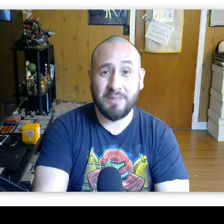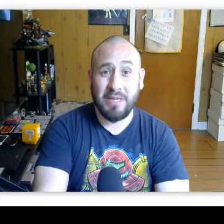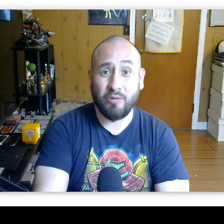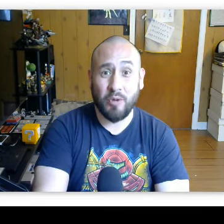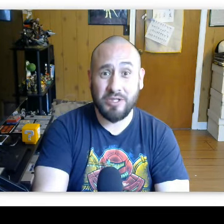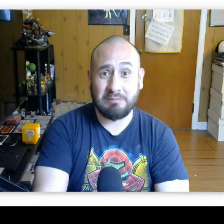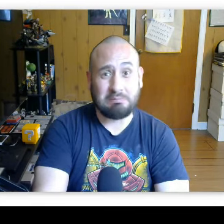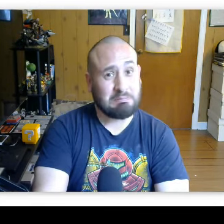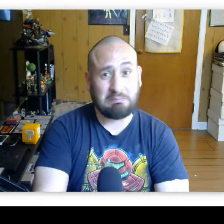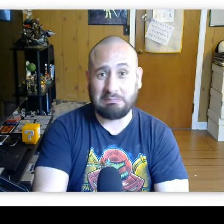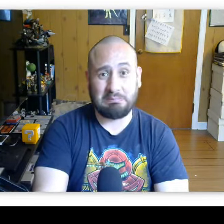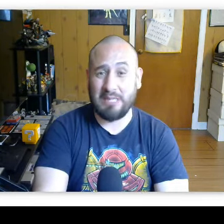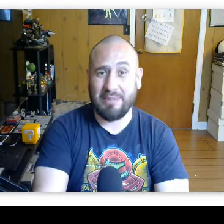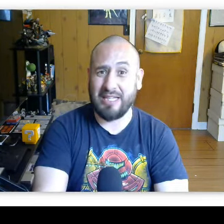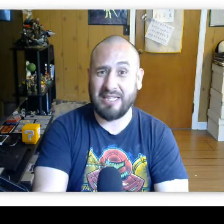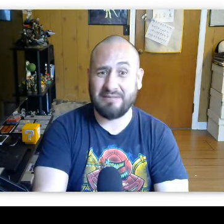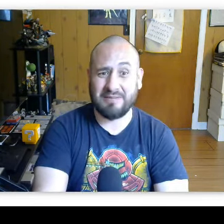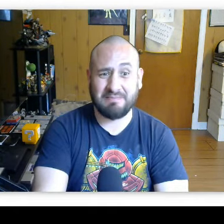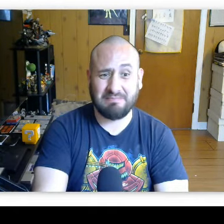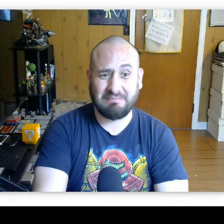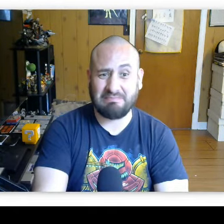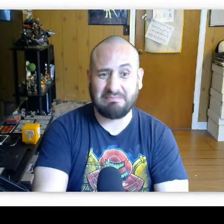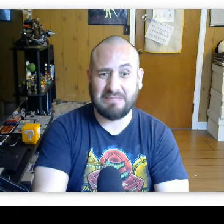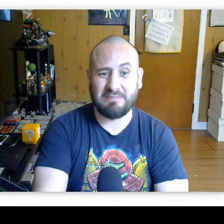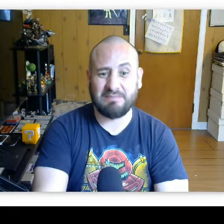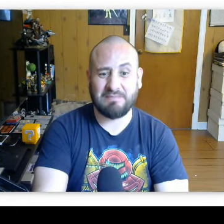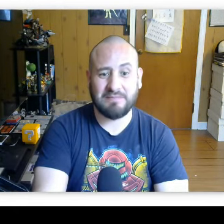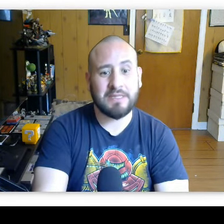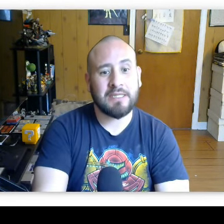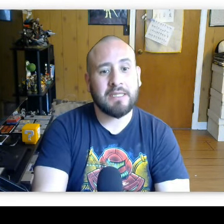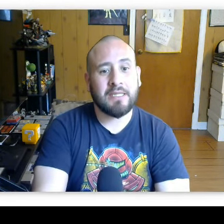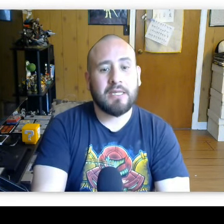It's a big roach. Not about that life. No.